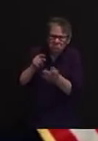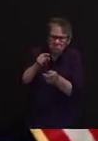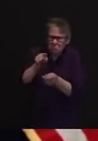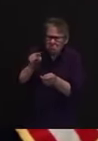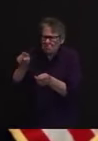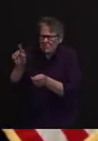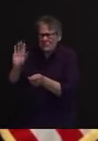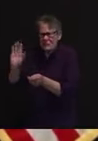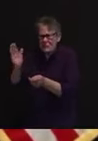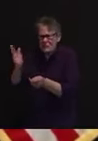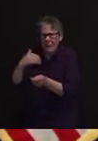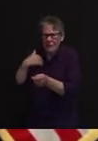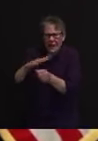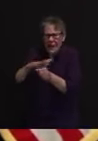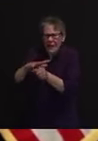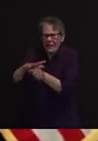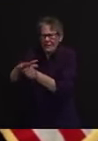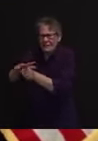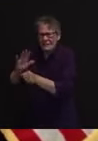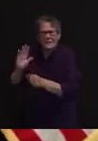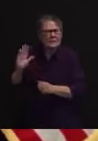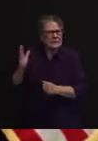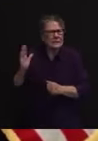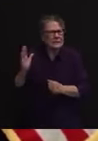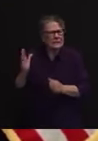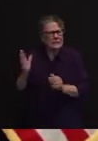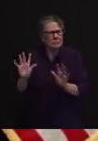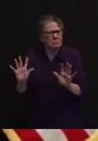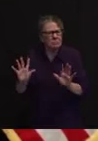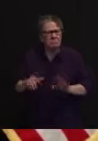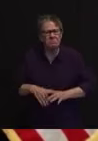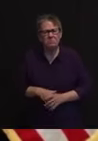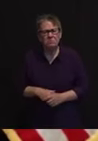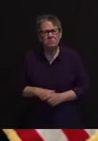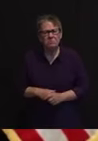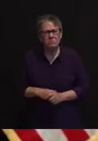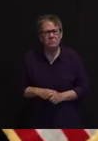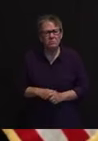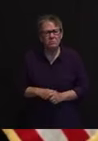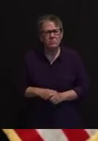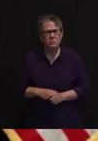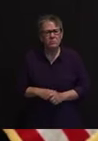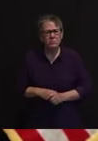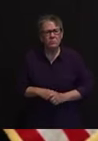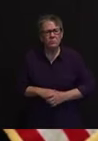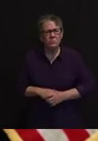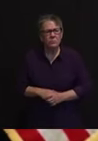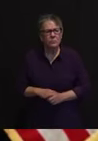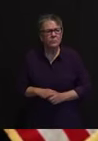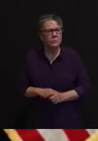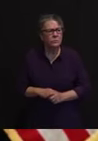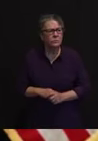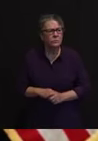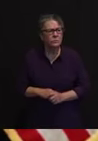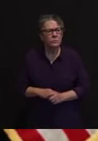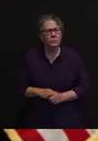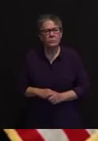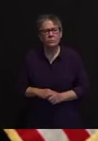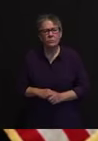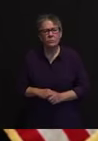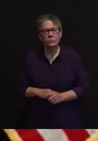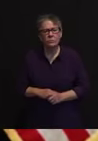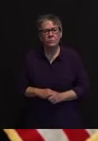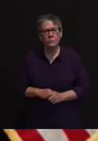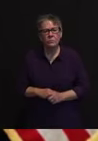element to that as well. So we'll come back to you on that. Dave, good afternoon. Hi, Governor. For you, first of